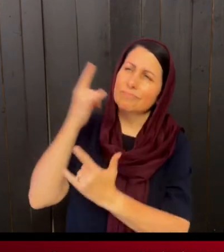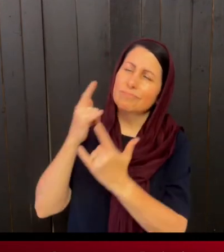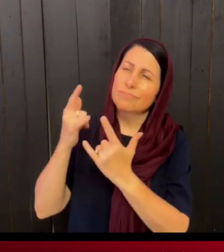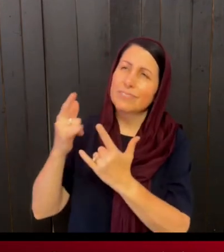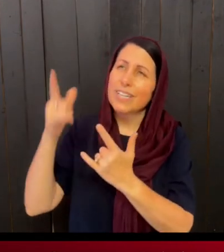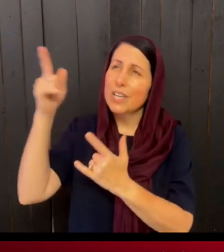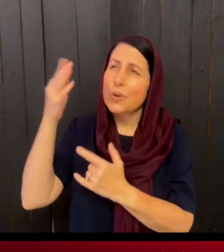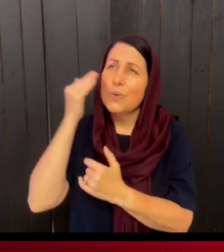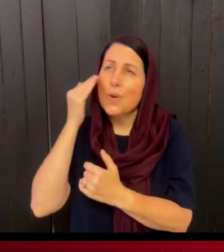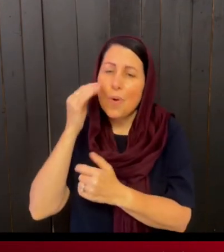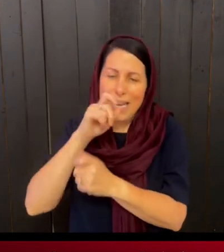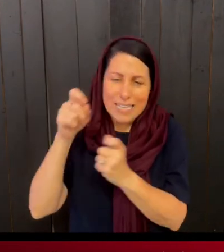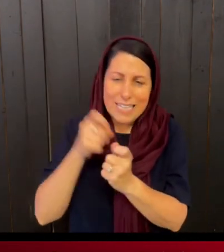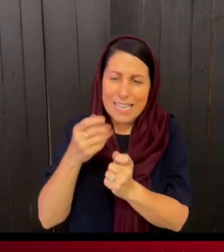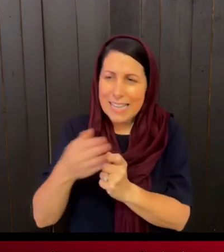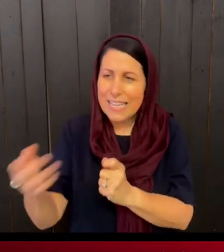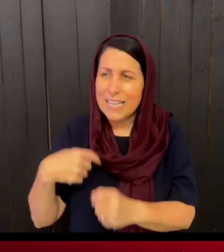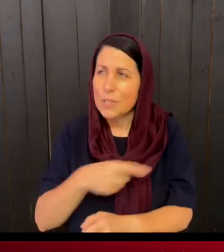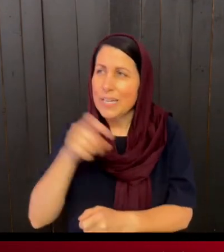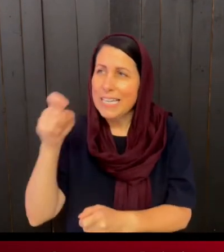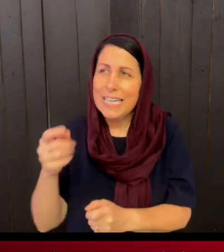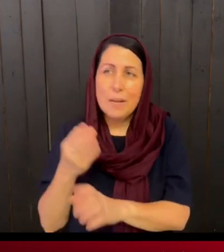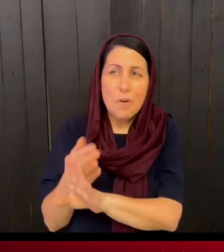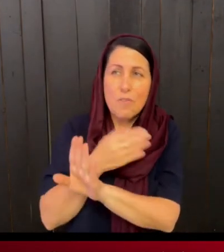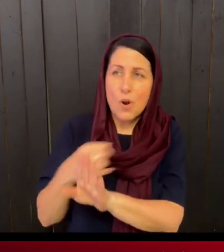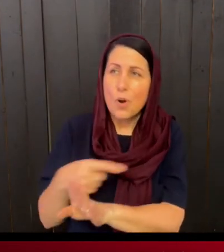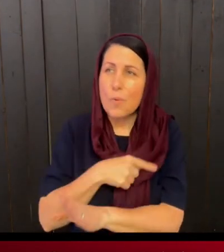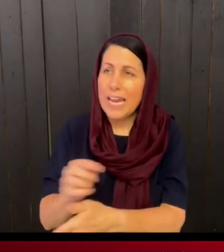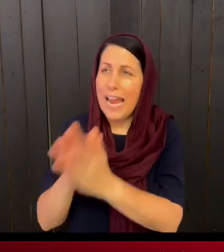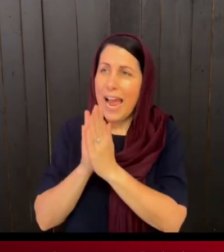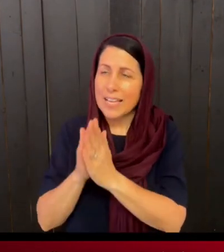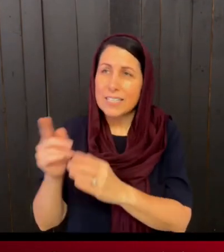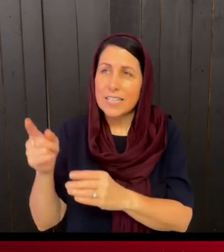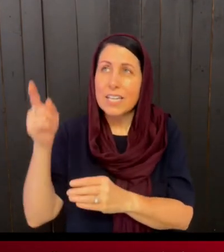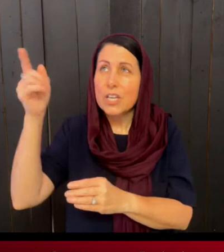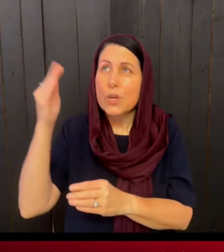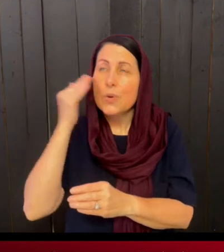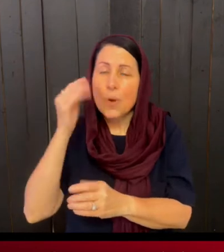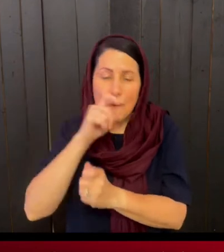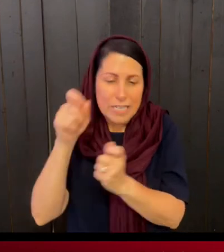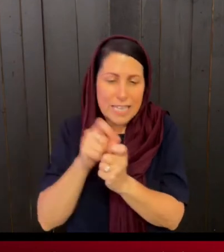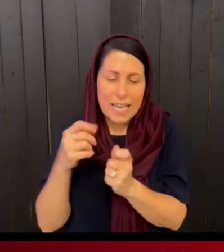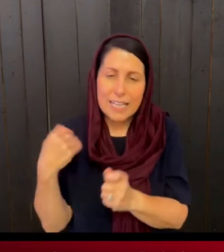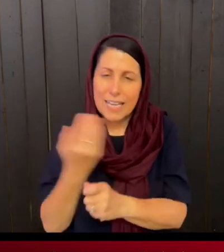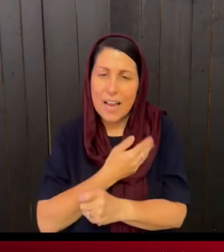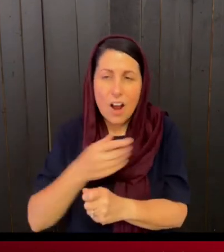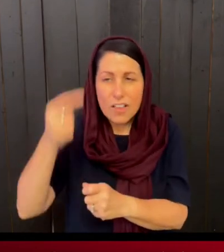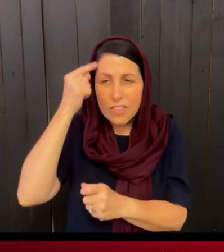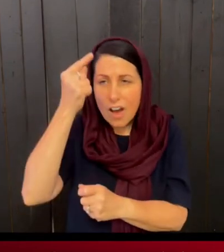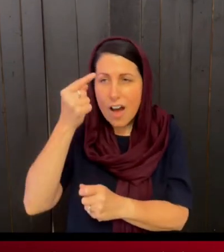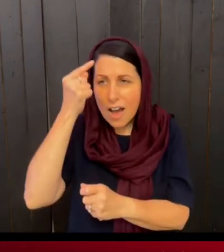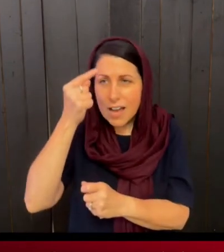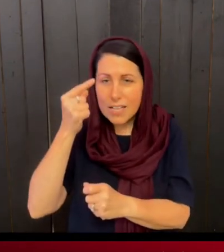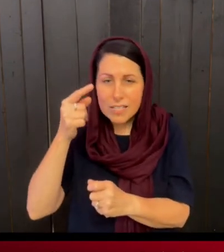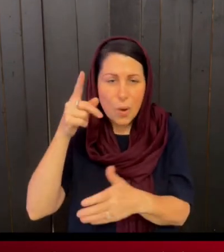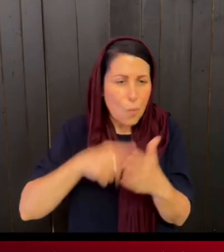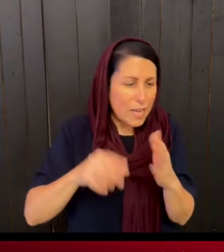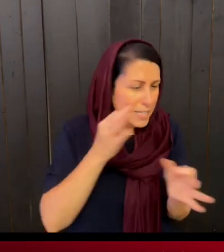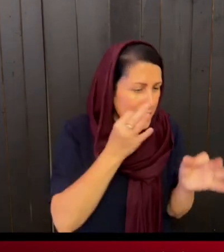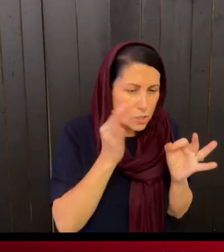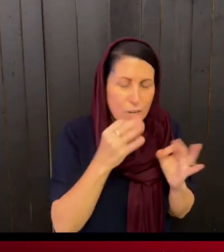what we need before we ask. You know exactly what our minds are thinking. You know exactly what's distracting us. You know